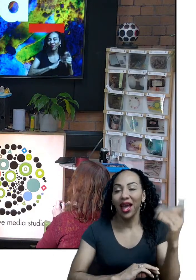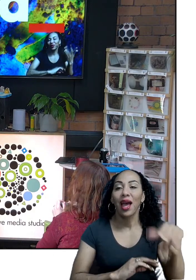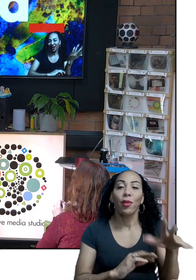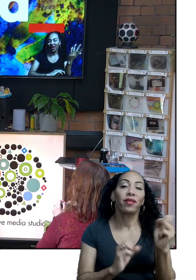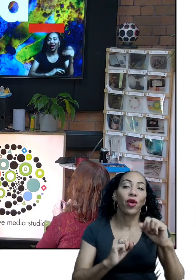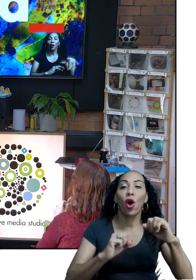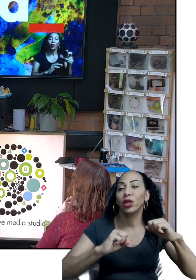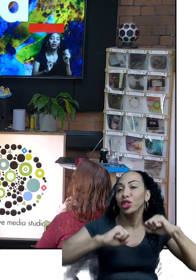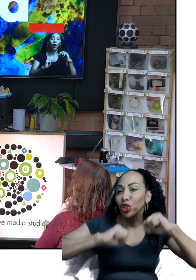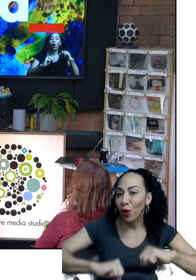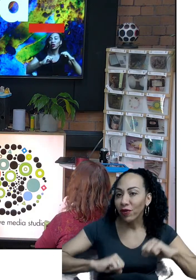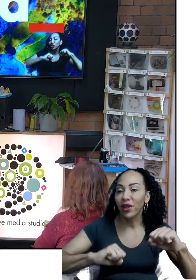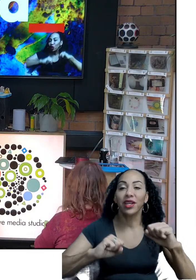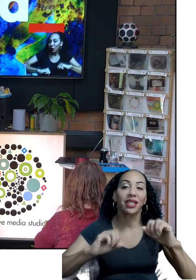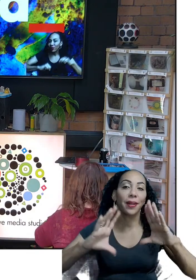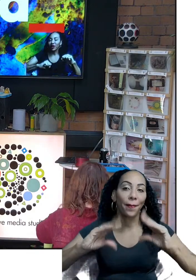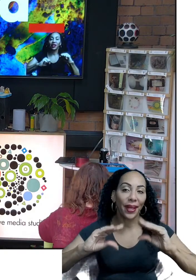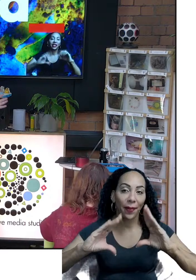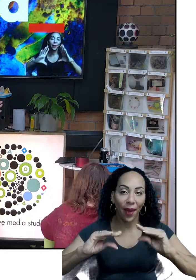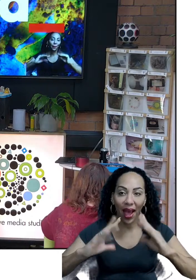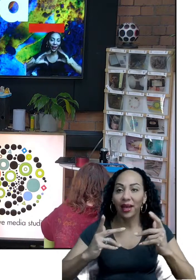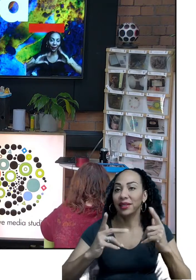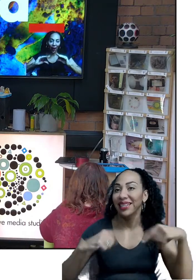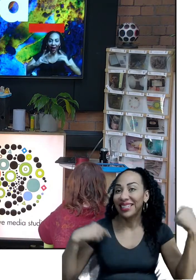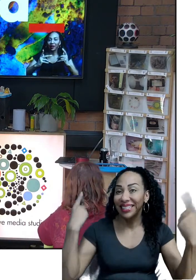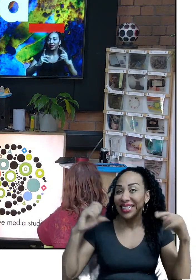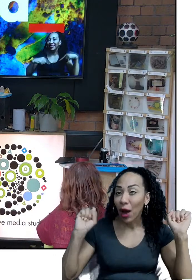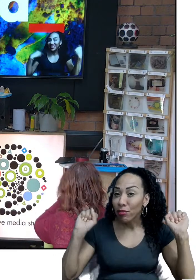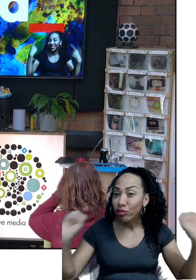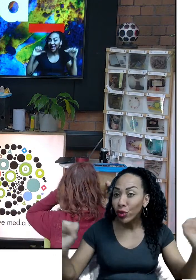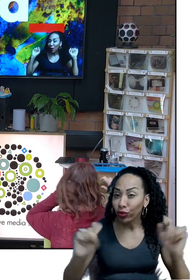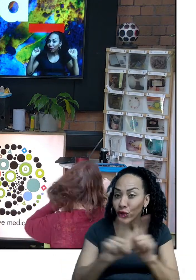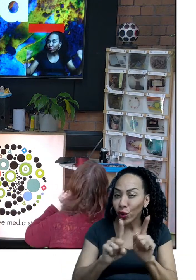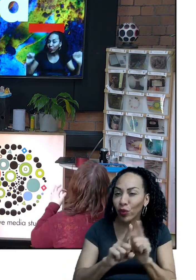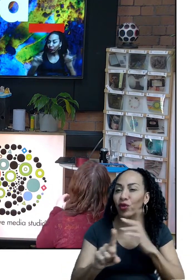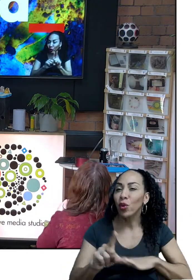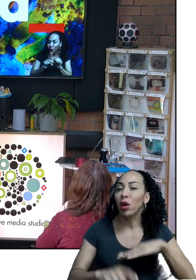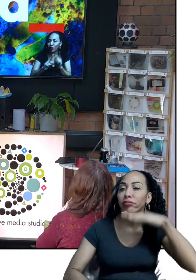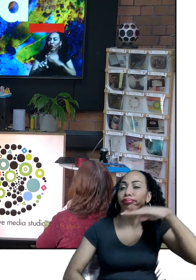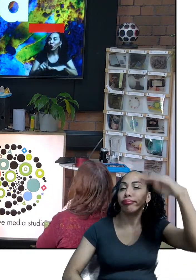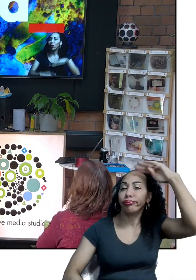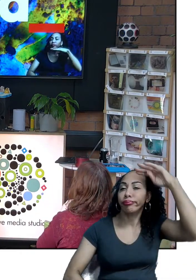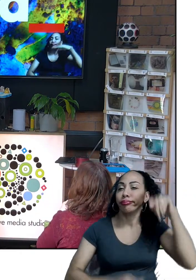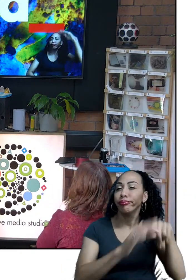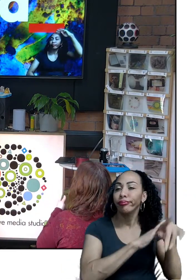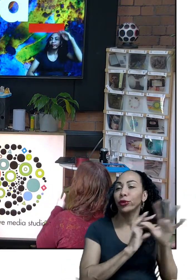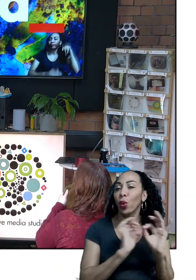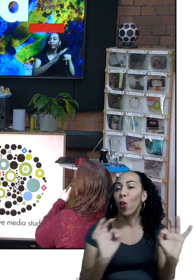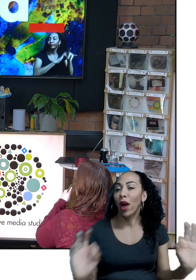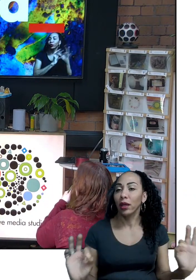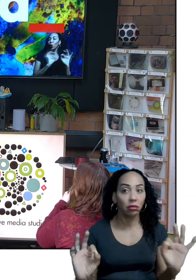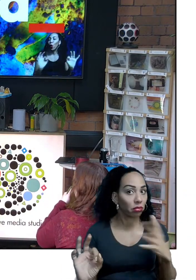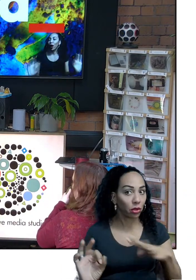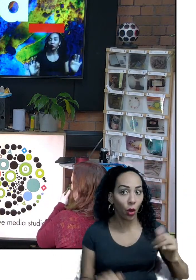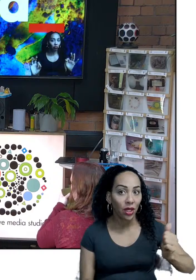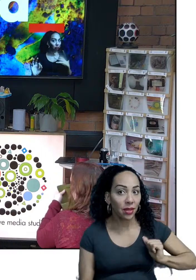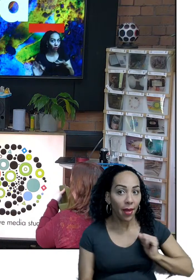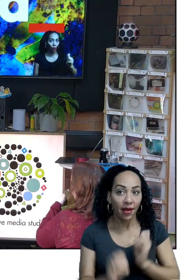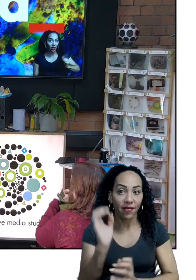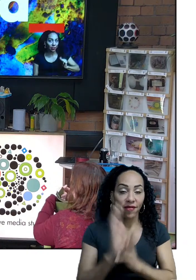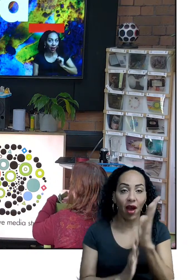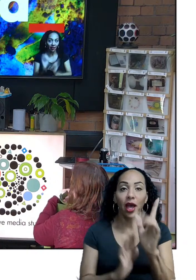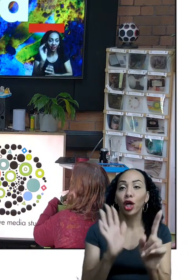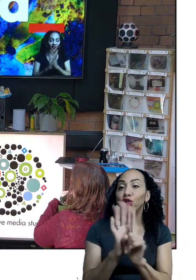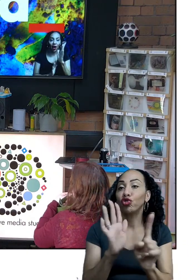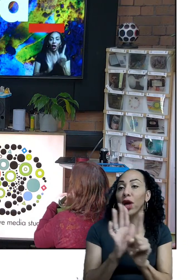well soundproofed. If you need to take a break at any point, you can just pop in there. We are not expecting a fire drill today. If you hear a fire alarm,